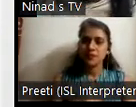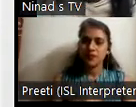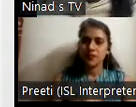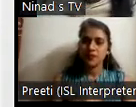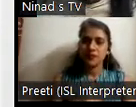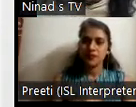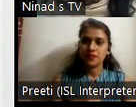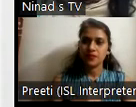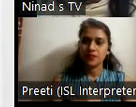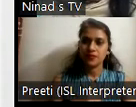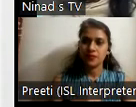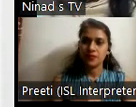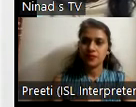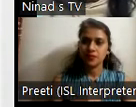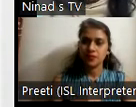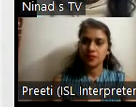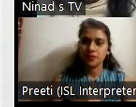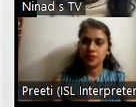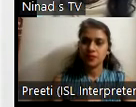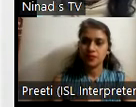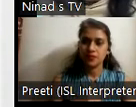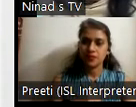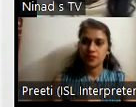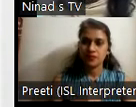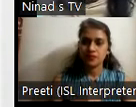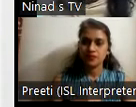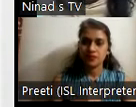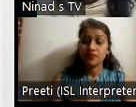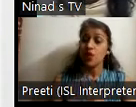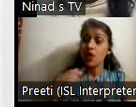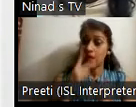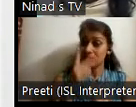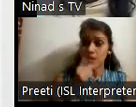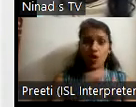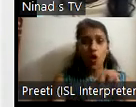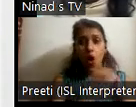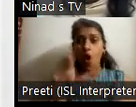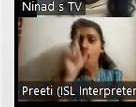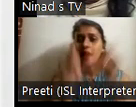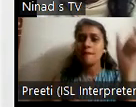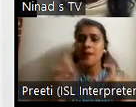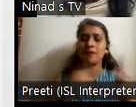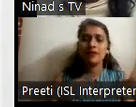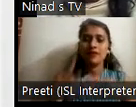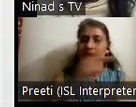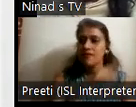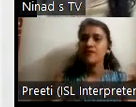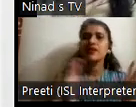live, we are being taught we have to talk to everybody differently, and we practice